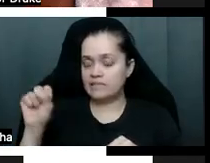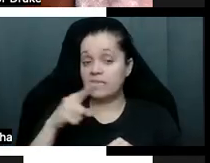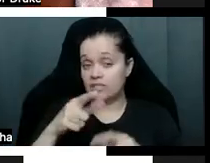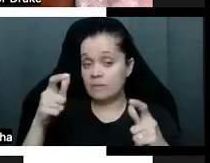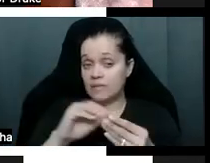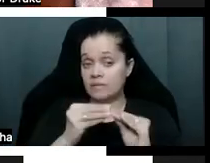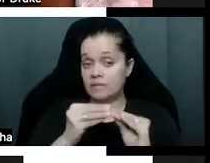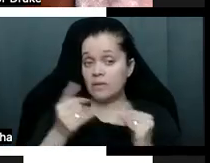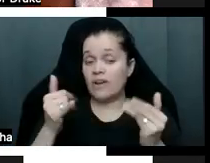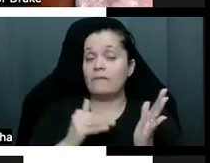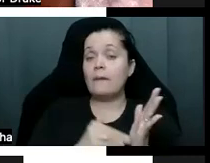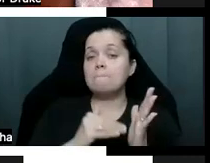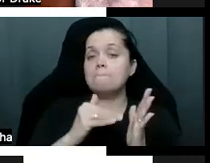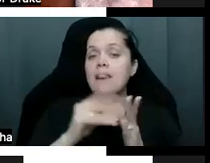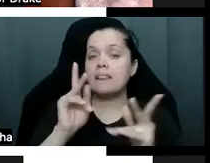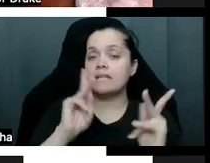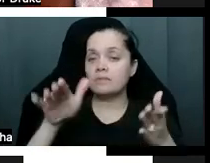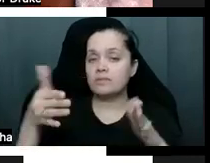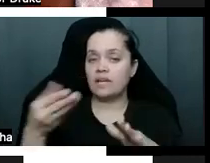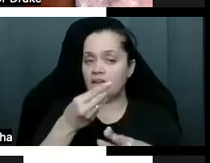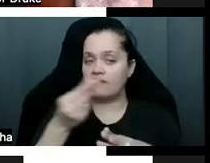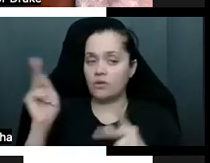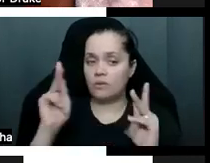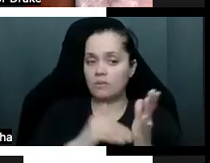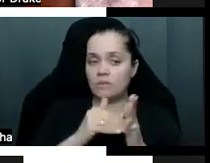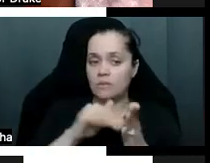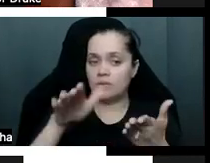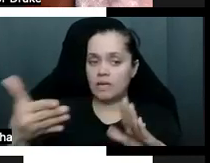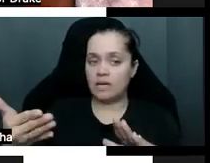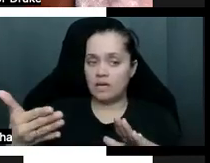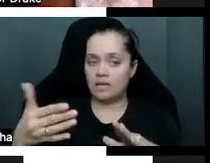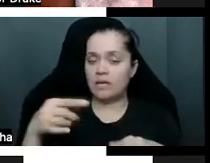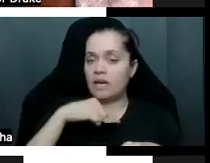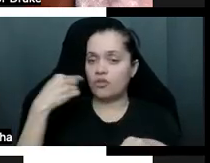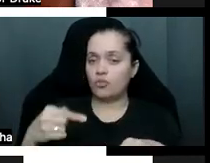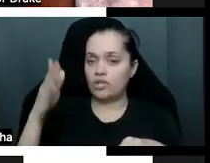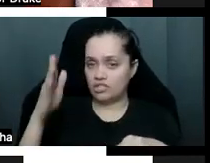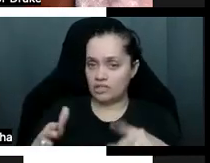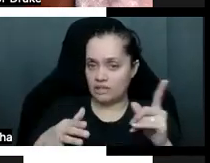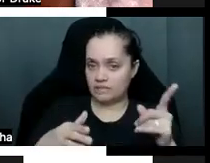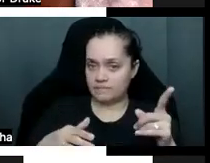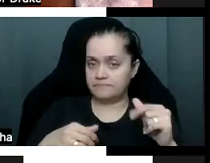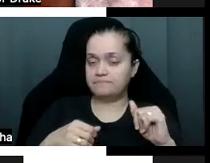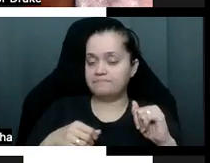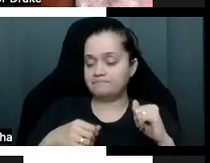have millions of people dying, a few million people dying on the Russian side.